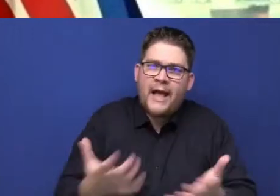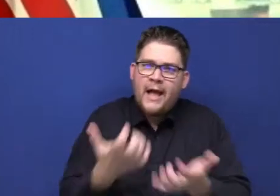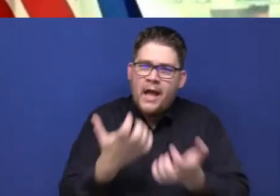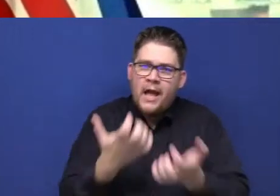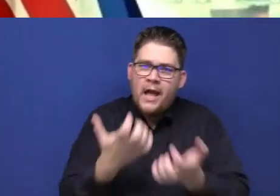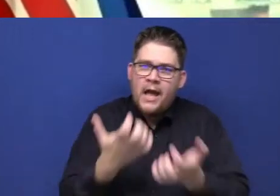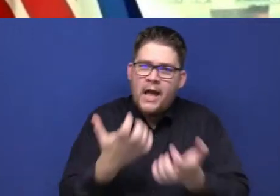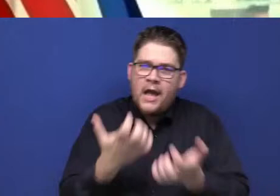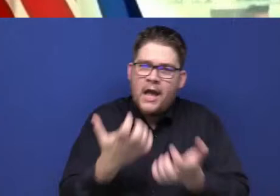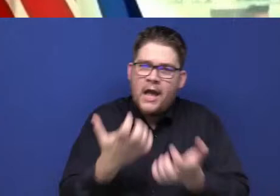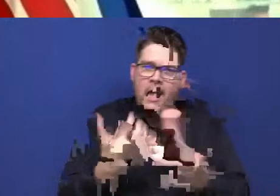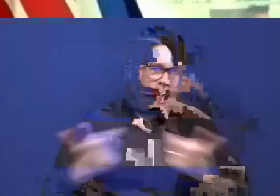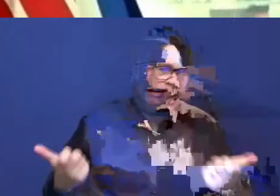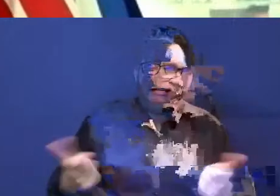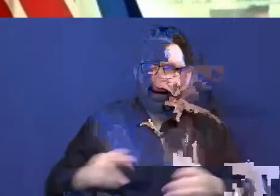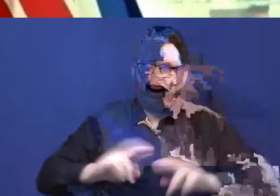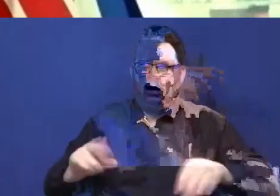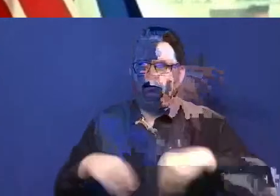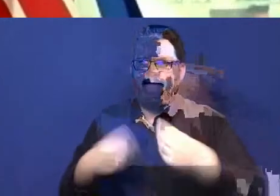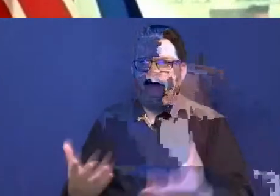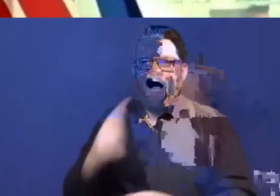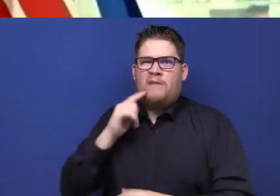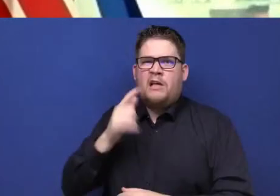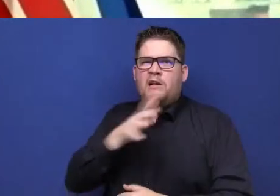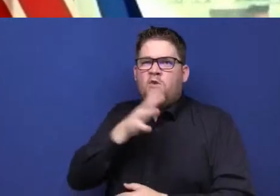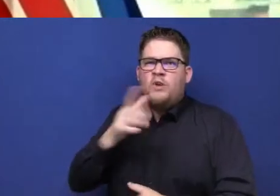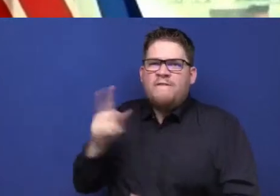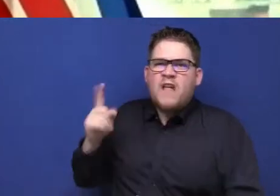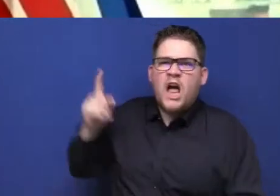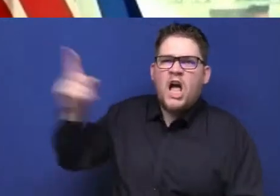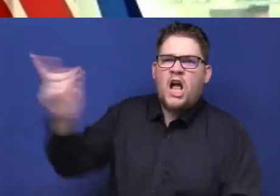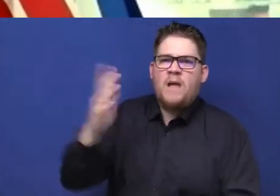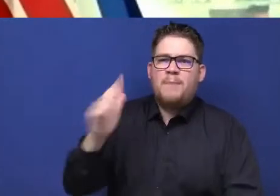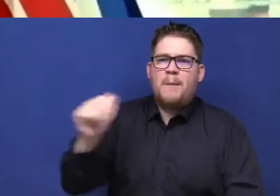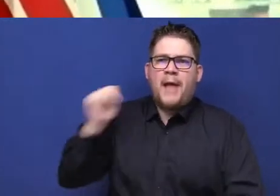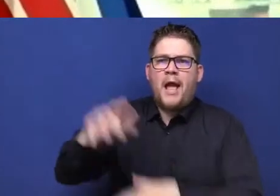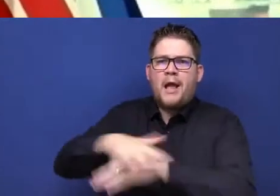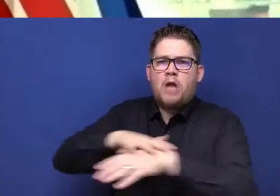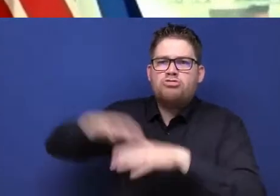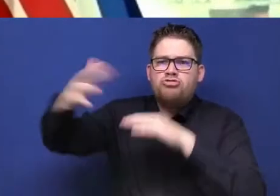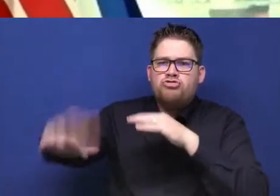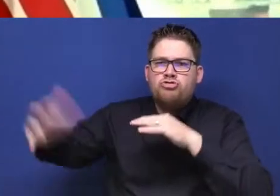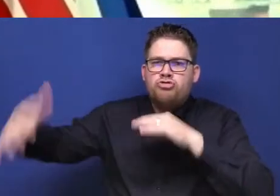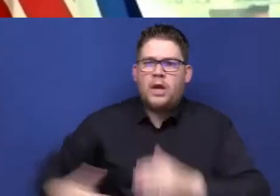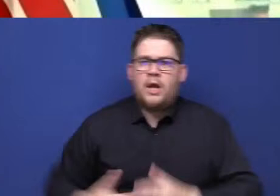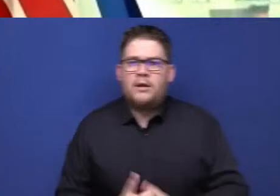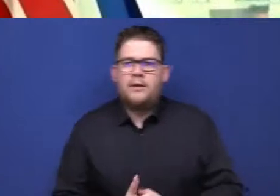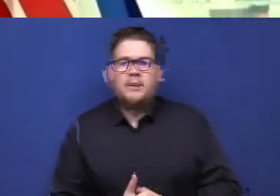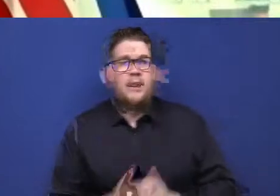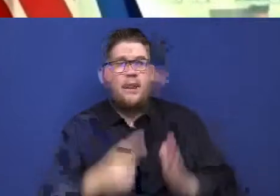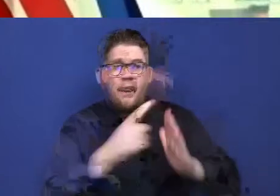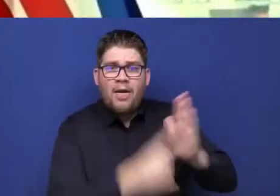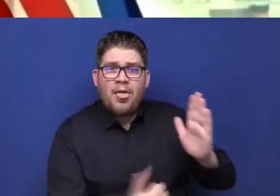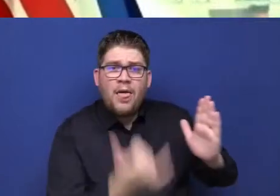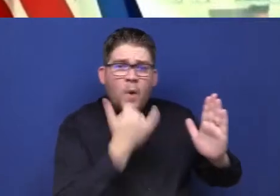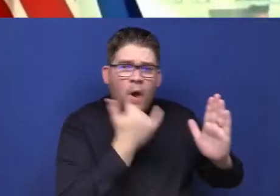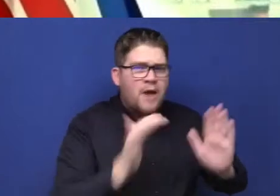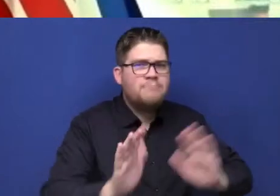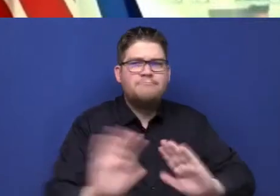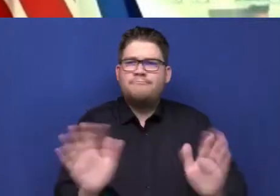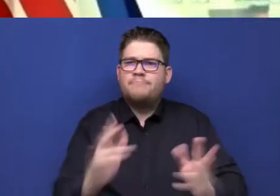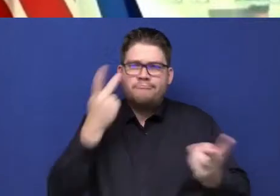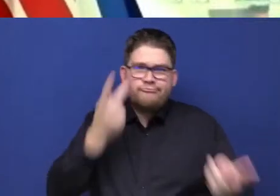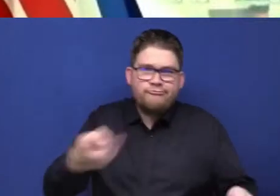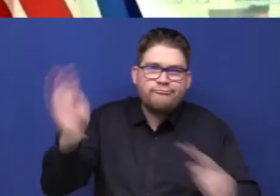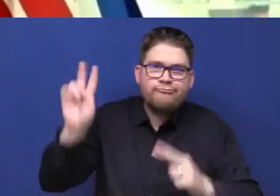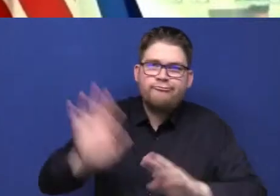erroneous. Hina, do you have a follow-up? I do. Thank you for that, Minister. I was also wondering if you can tell me